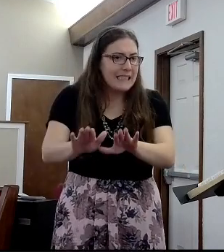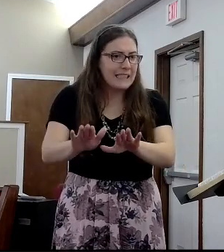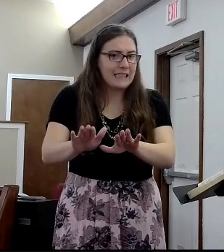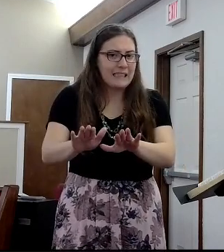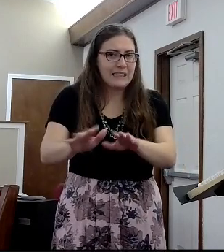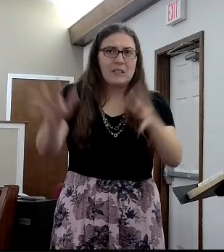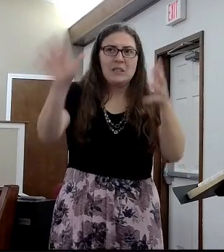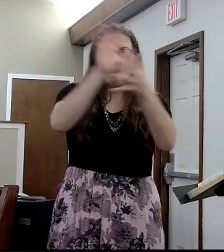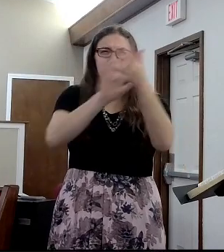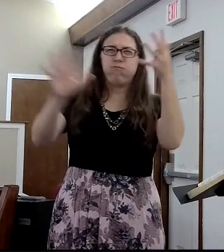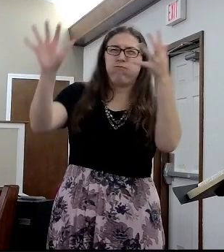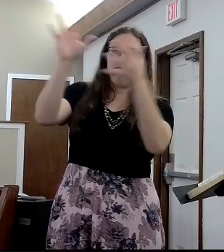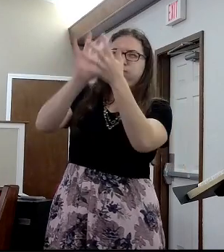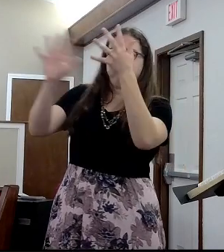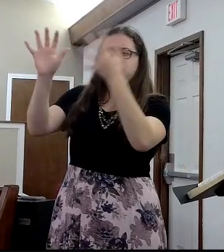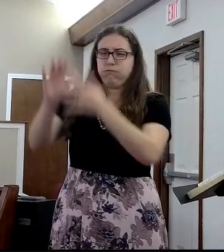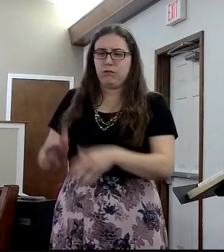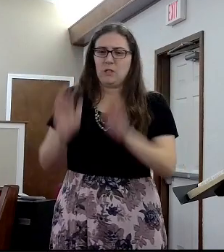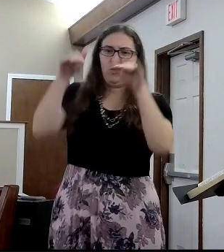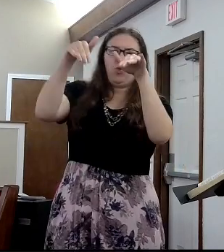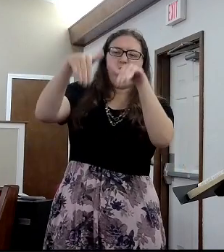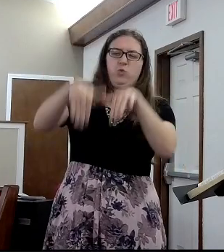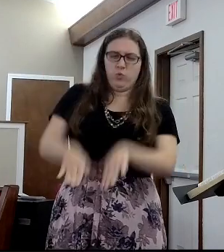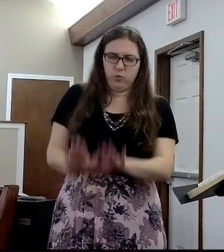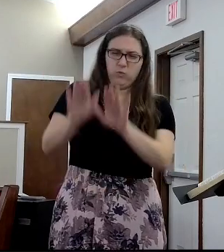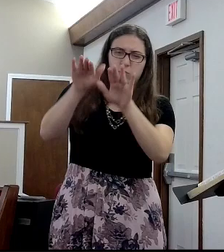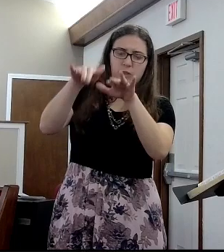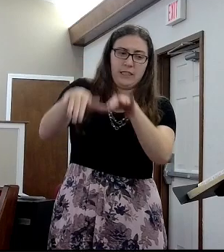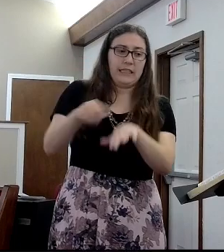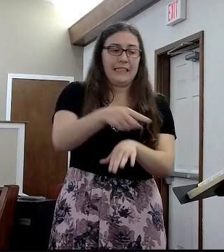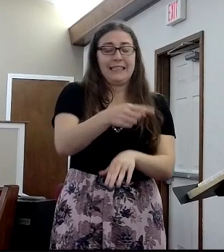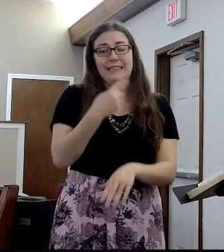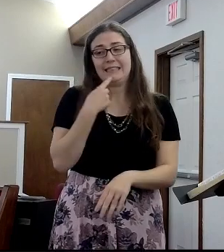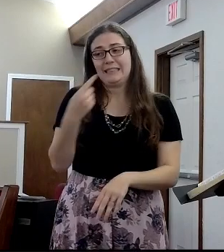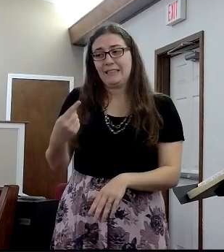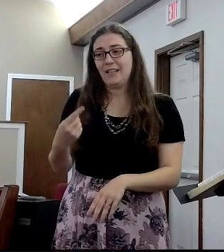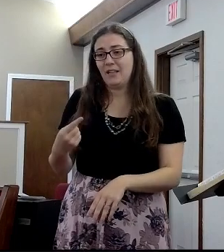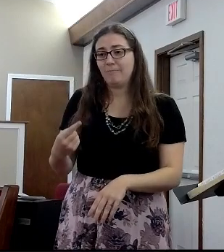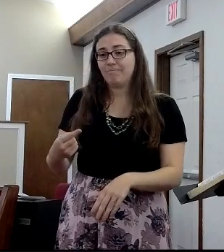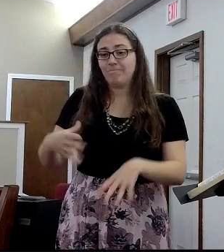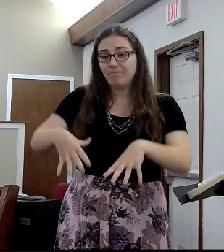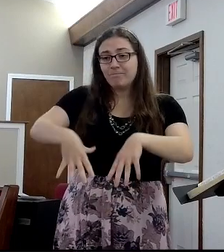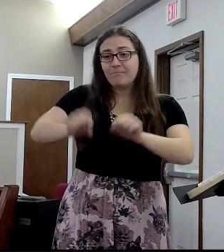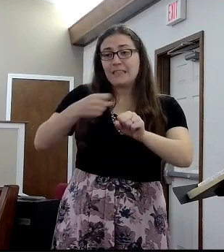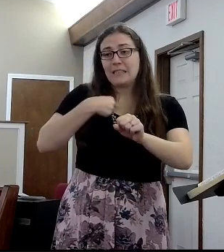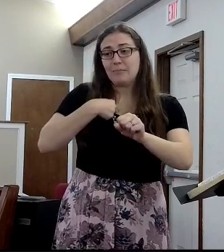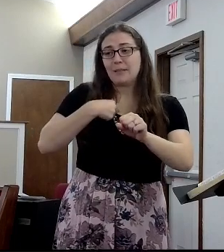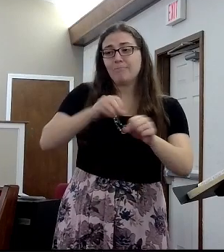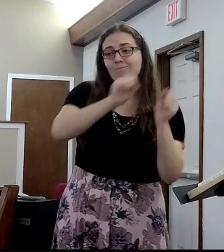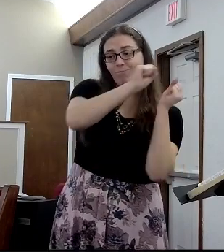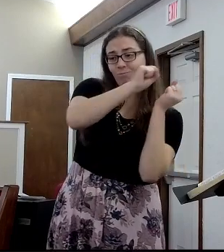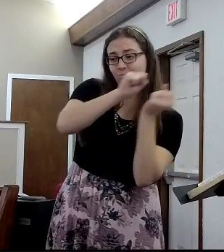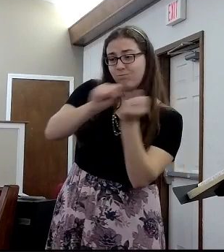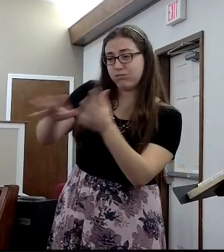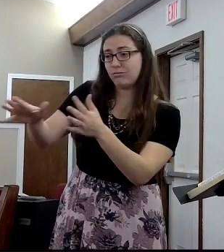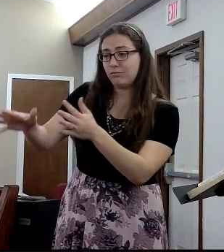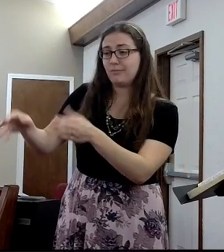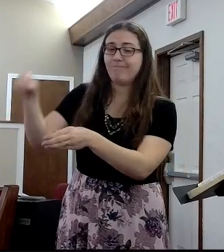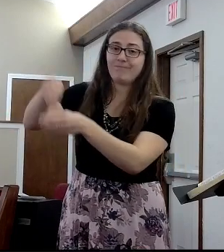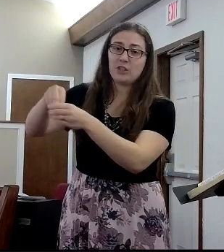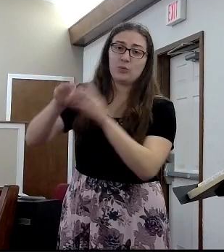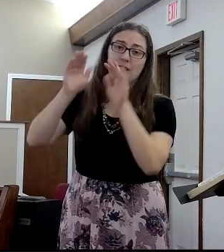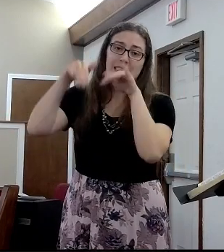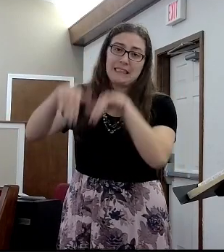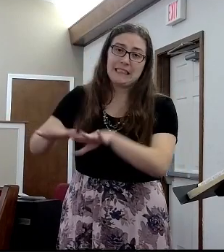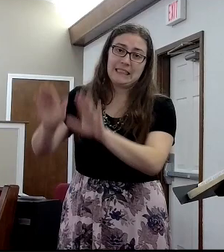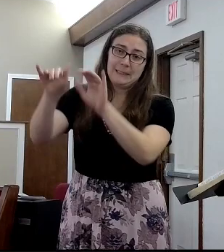come unto us? For the sea is wrought, and was tempestuous. And he said unto them, take me up, and cast me forth into the